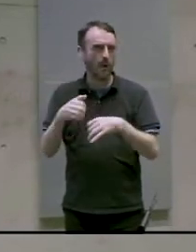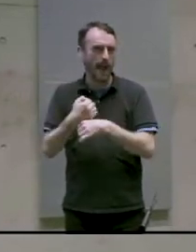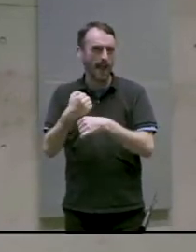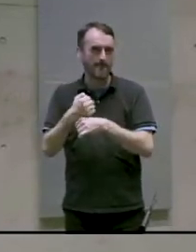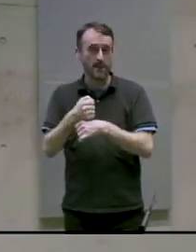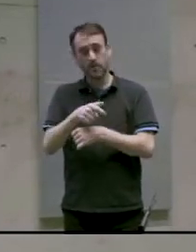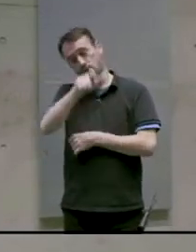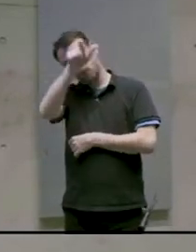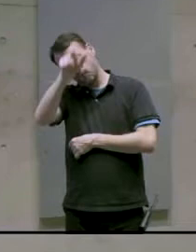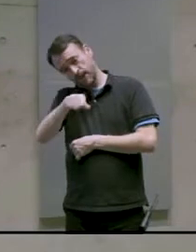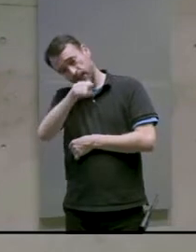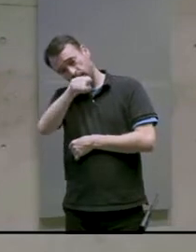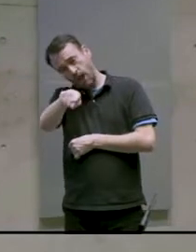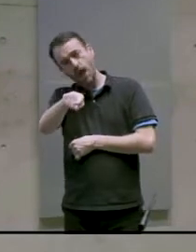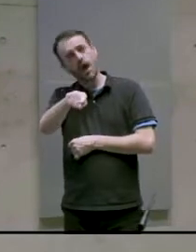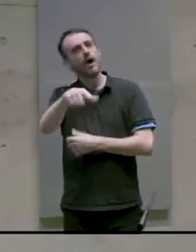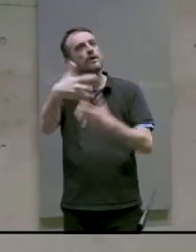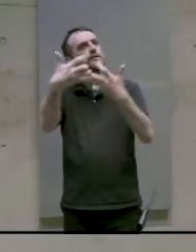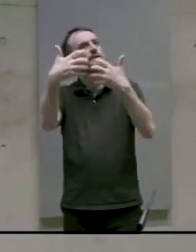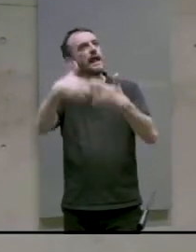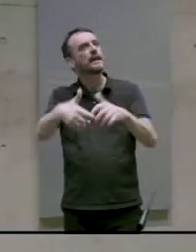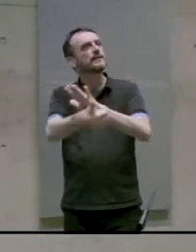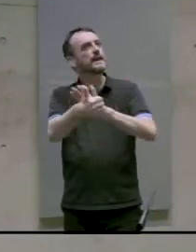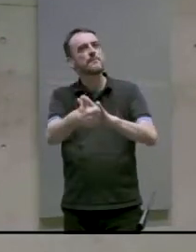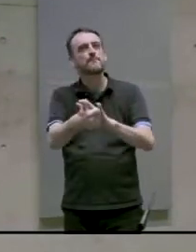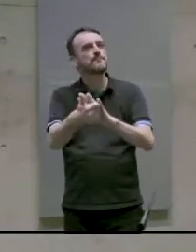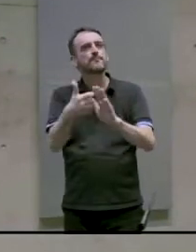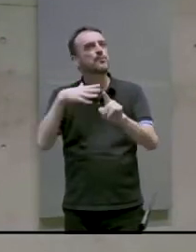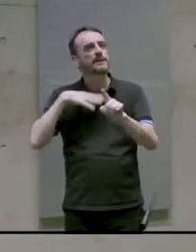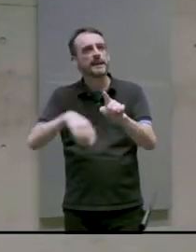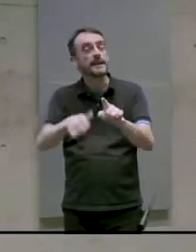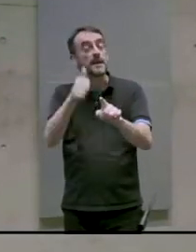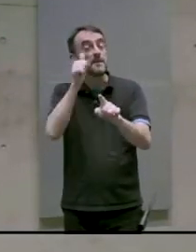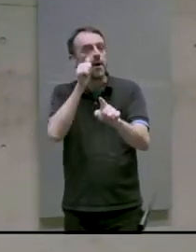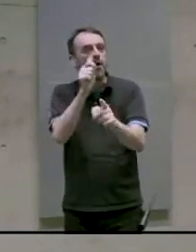writers should not need to be technical. They need to just know writing.